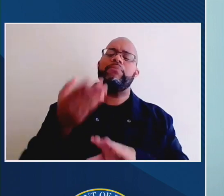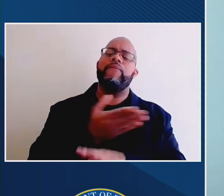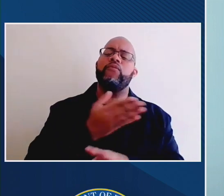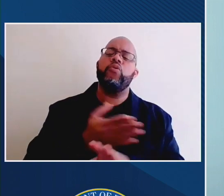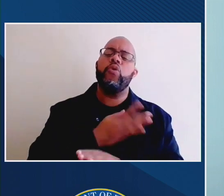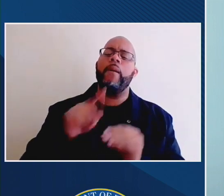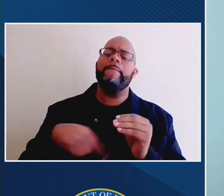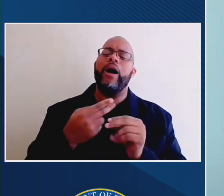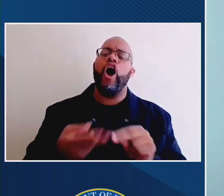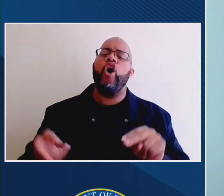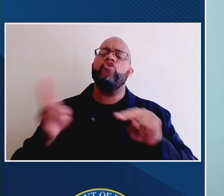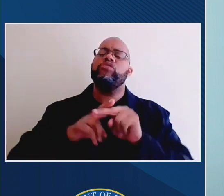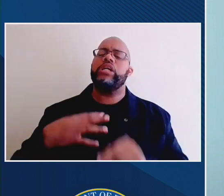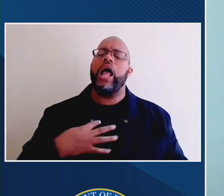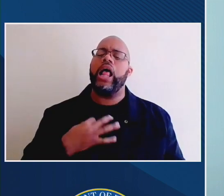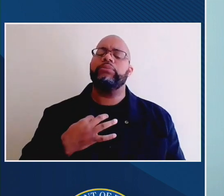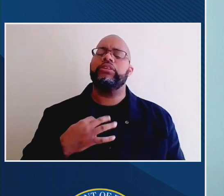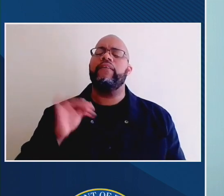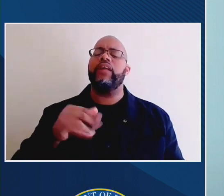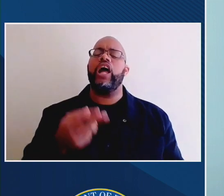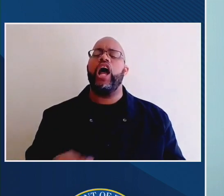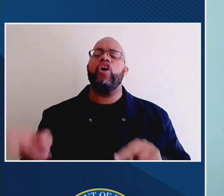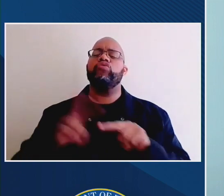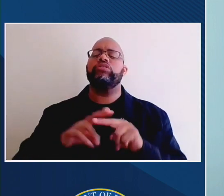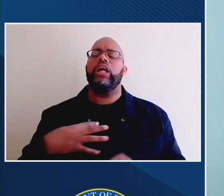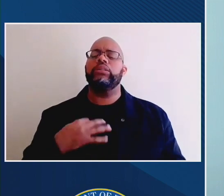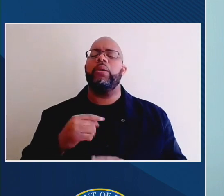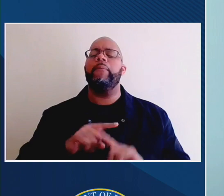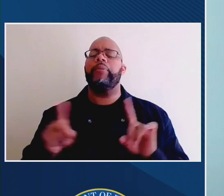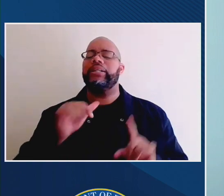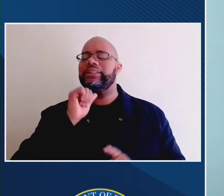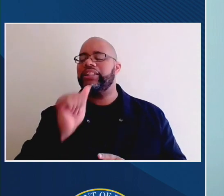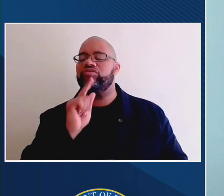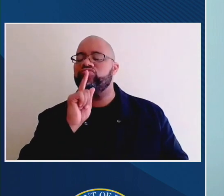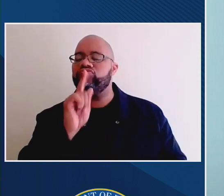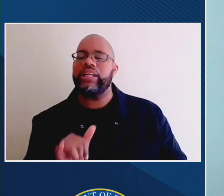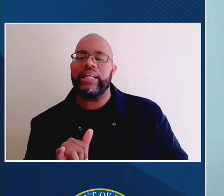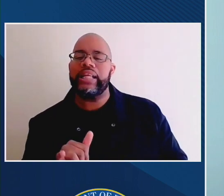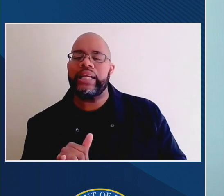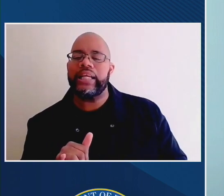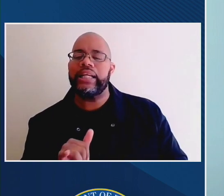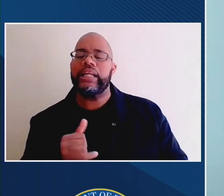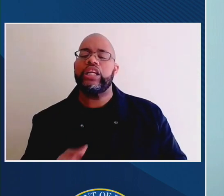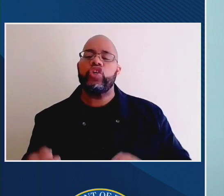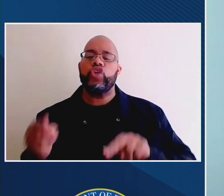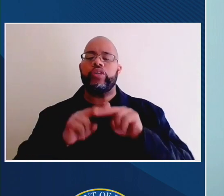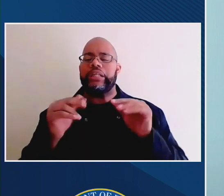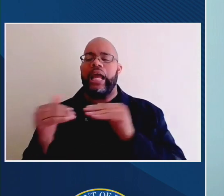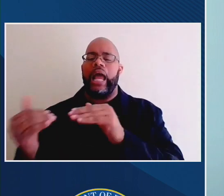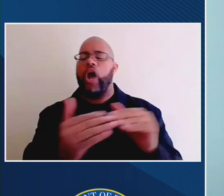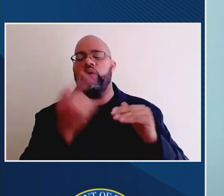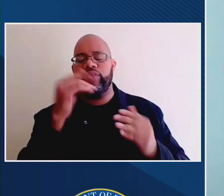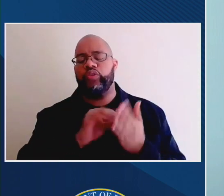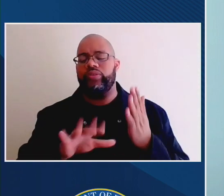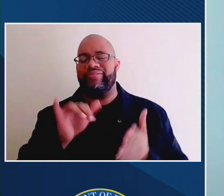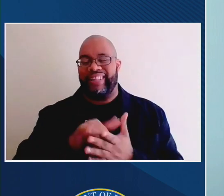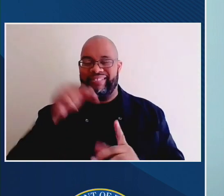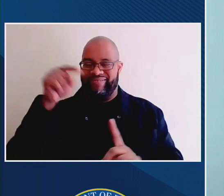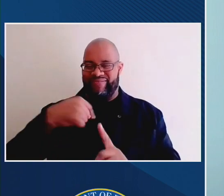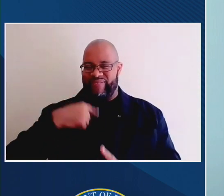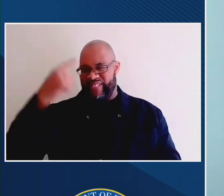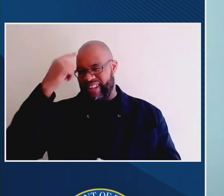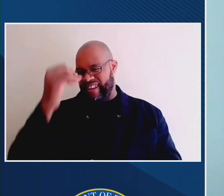increasing eligibility, this increases eligibility, but doesn't quite increase equity for students. And that's kind of what I was thinking of